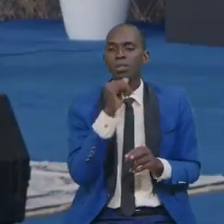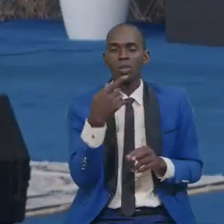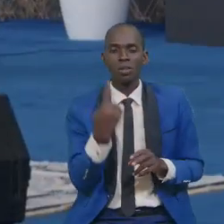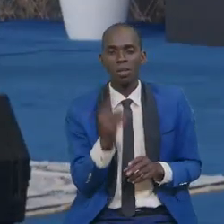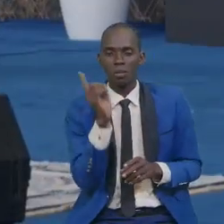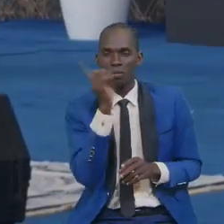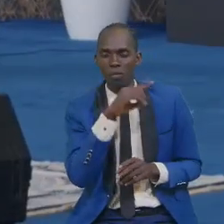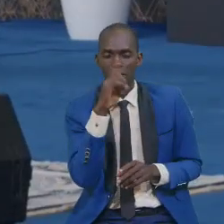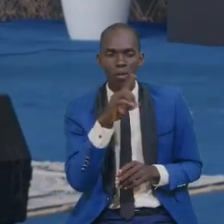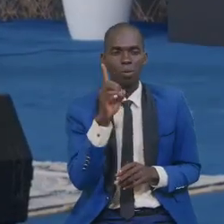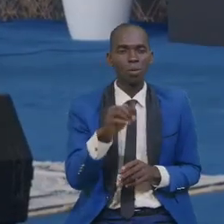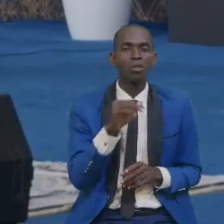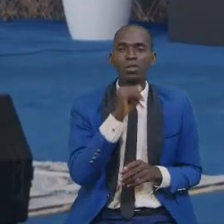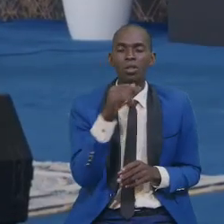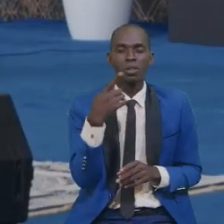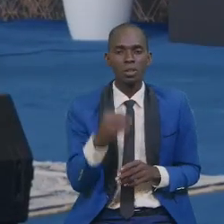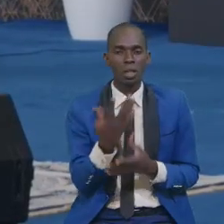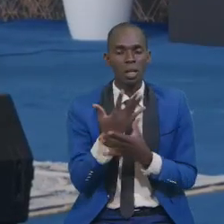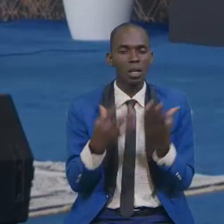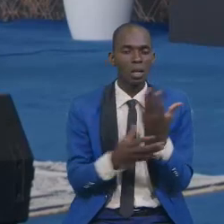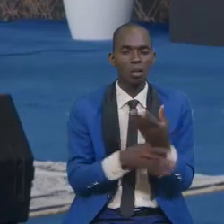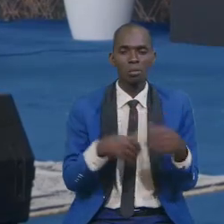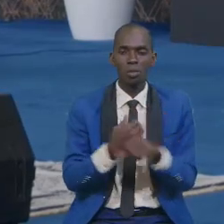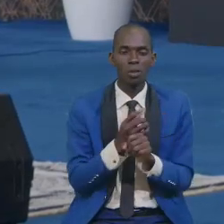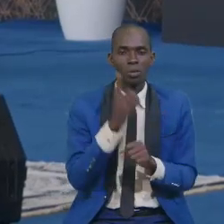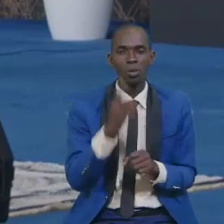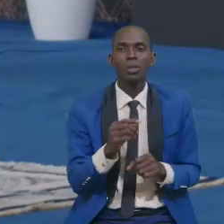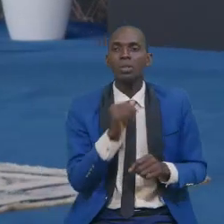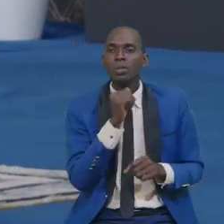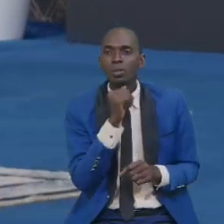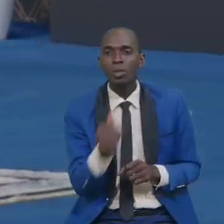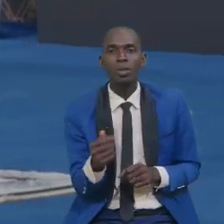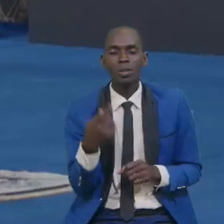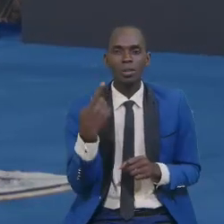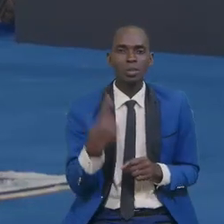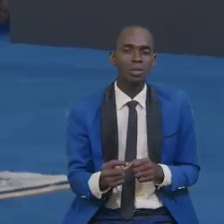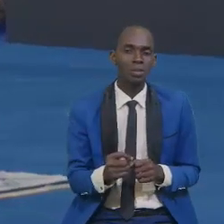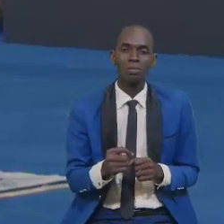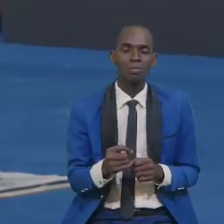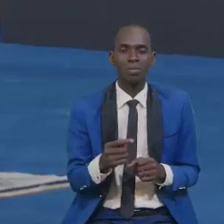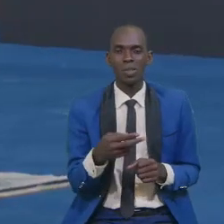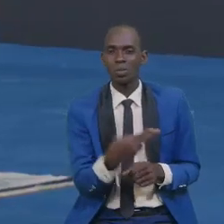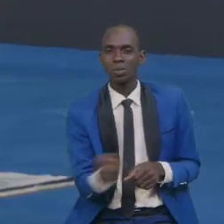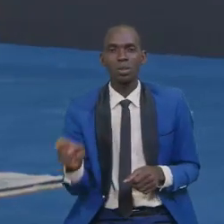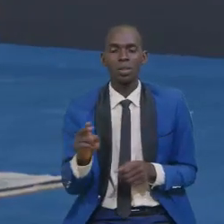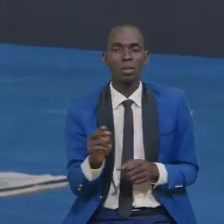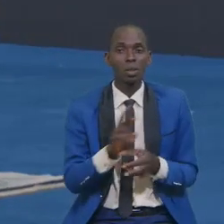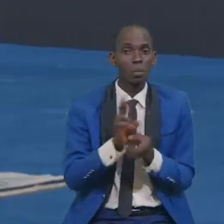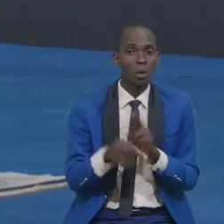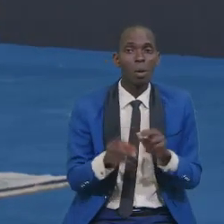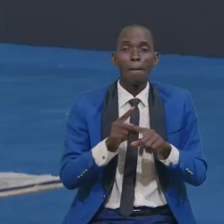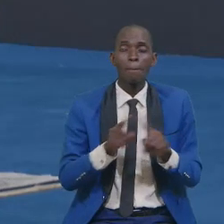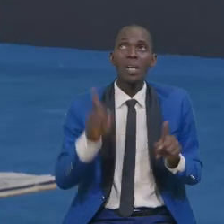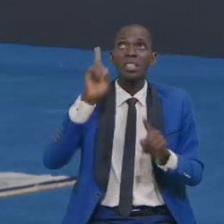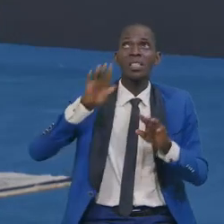not make believe repentance not insincere repentance he gives us the